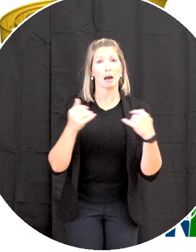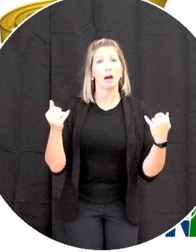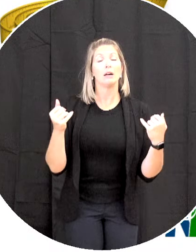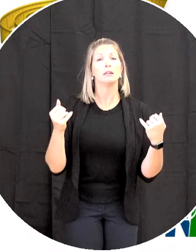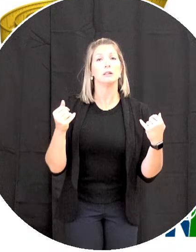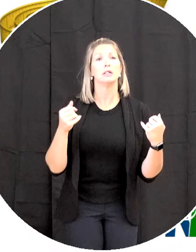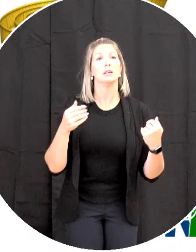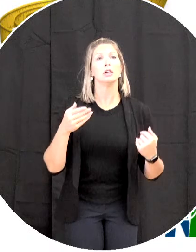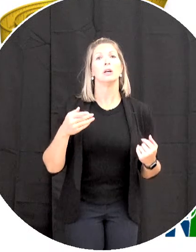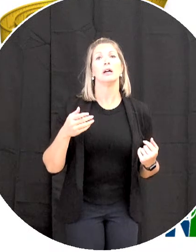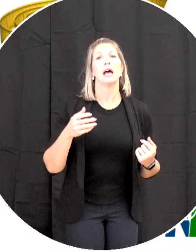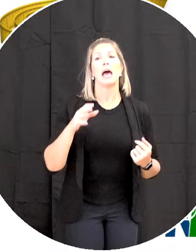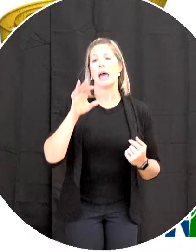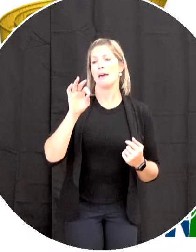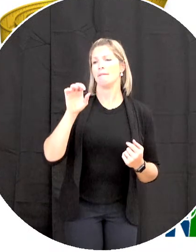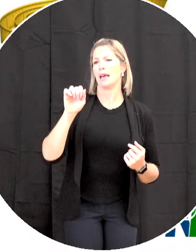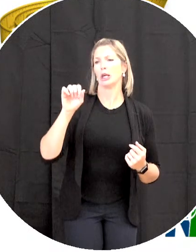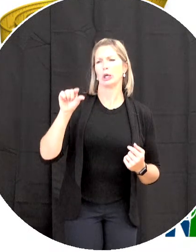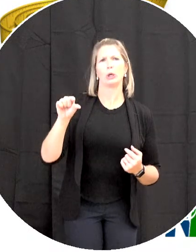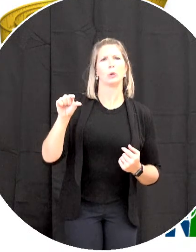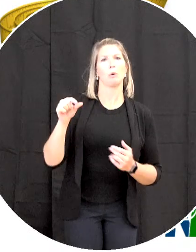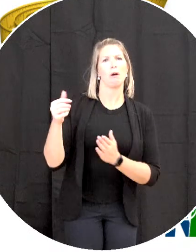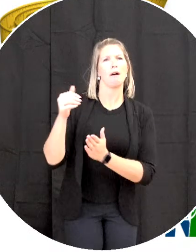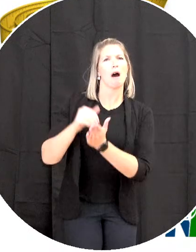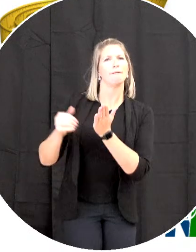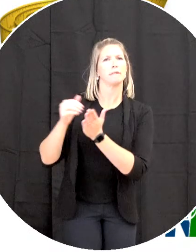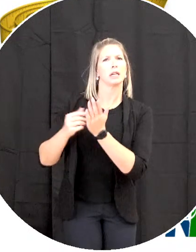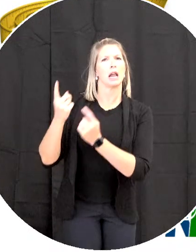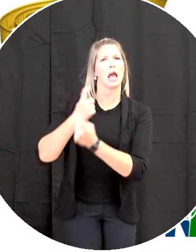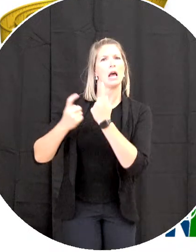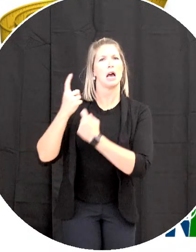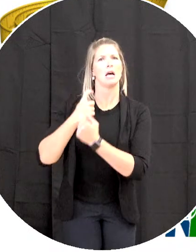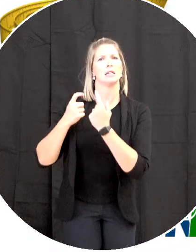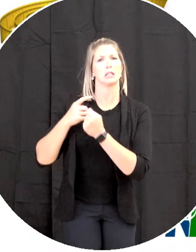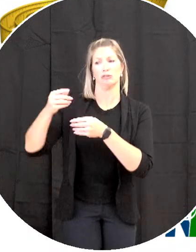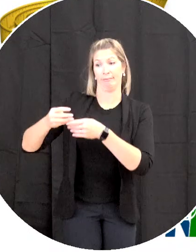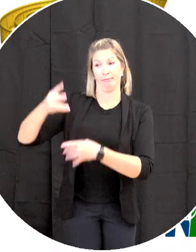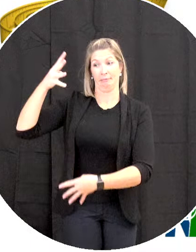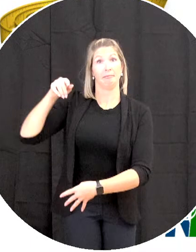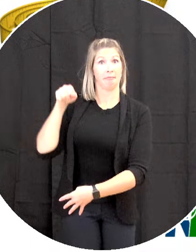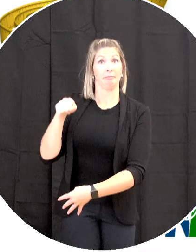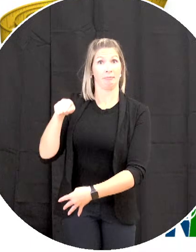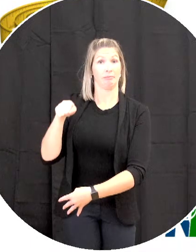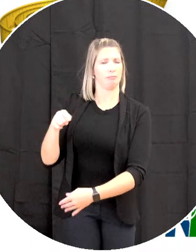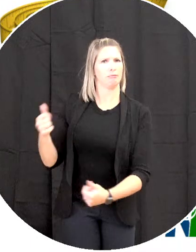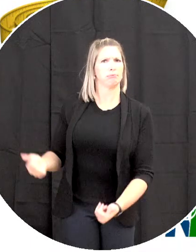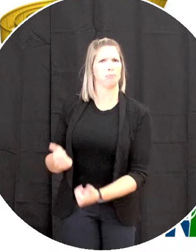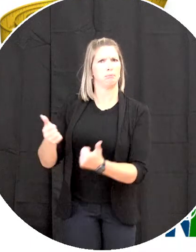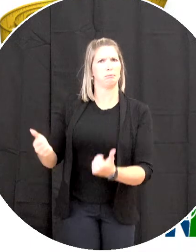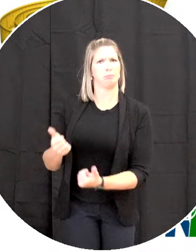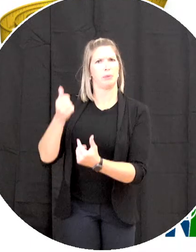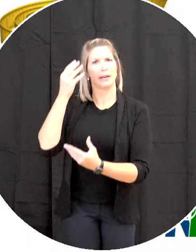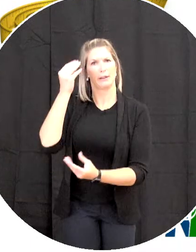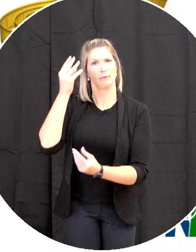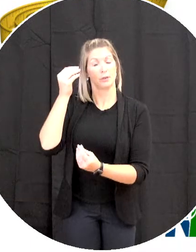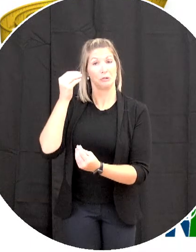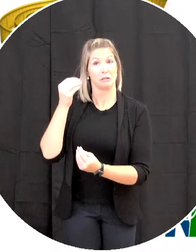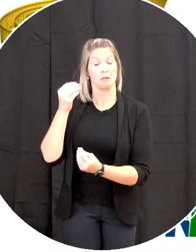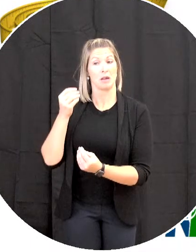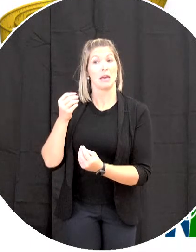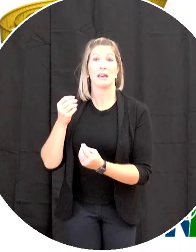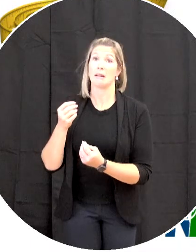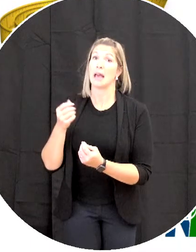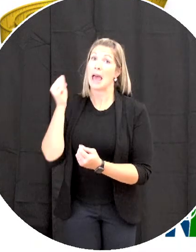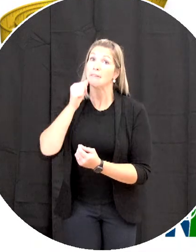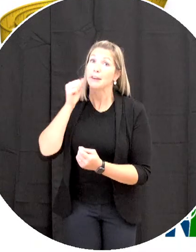our frequently asked questions site, there's a lot of new information. Things evolve constantly. They change, sometimes hourly, daily, weekly,